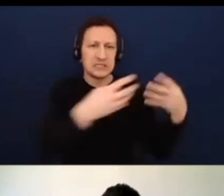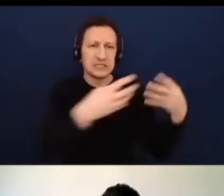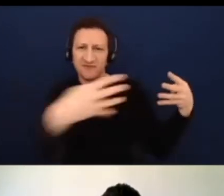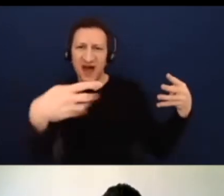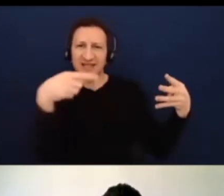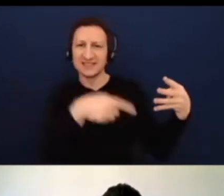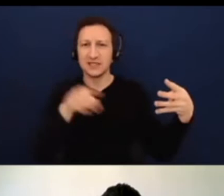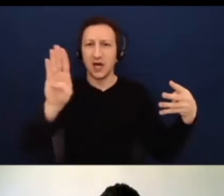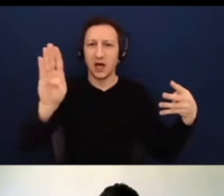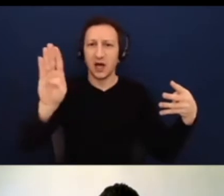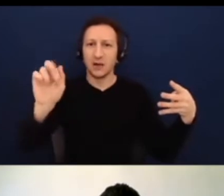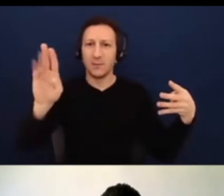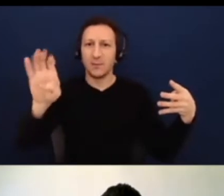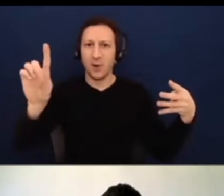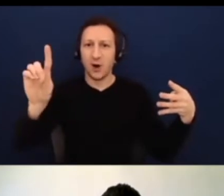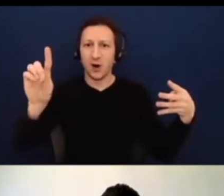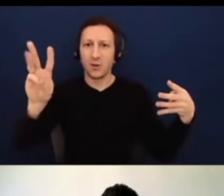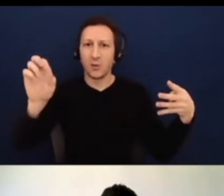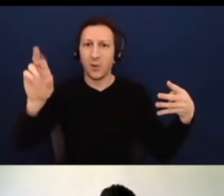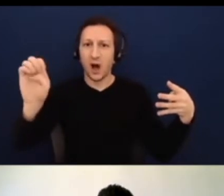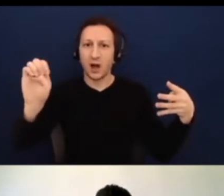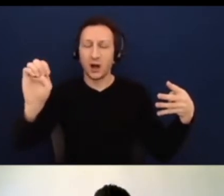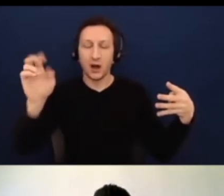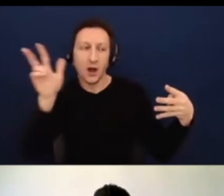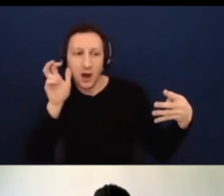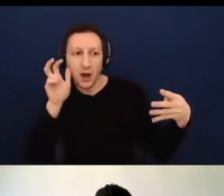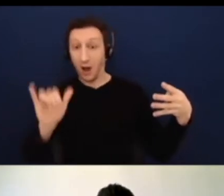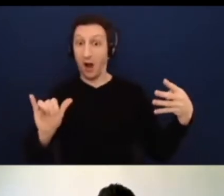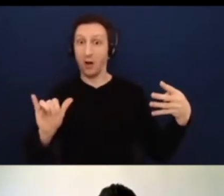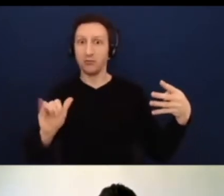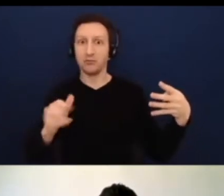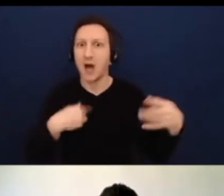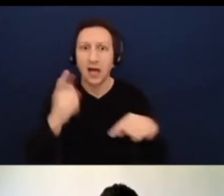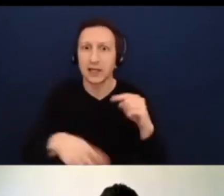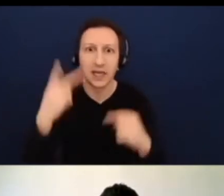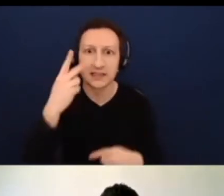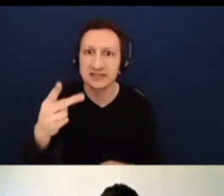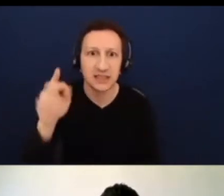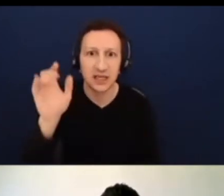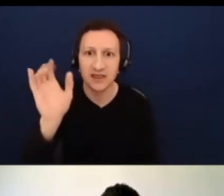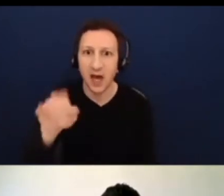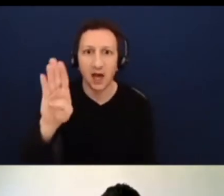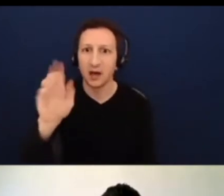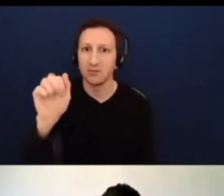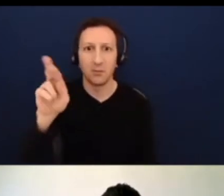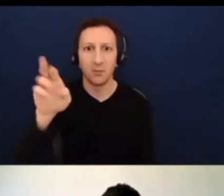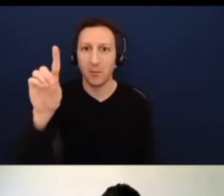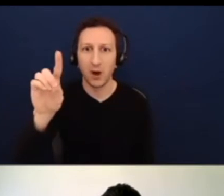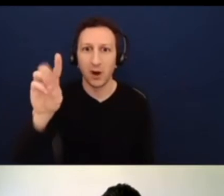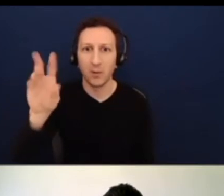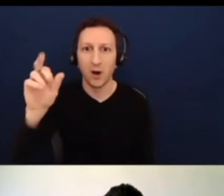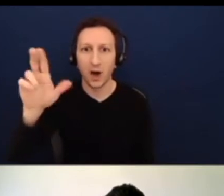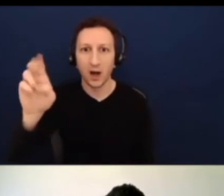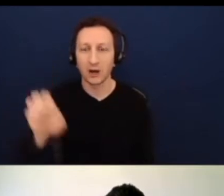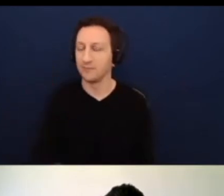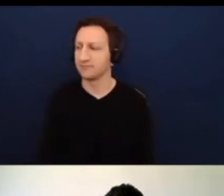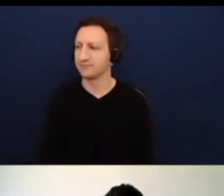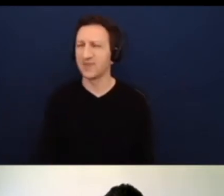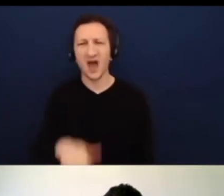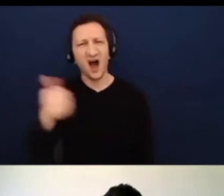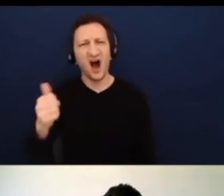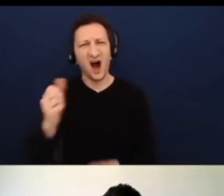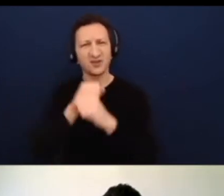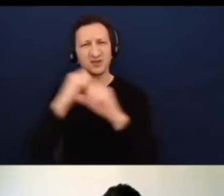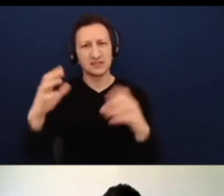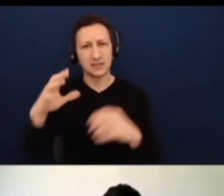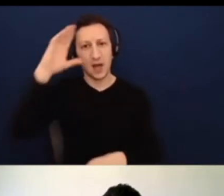So that really helped. And even there was a part where the guy who was running, he picked up a wallet and looked at a photo, and it described the